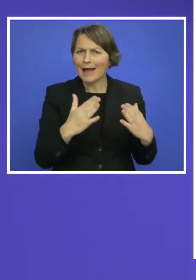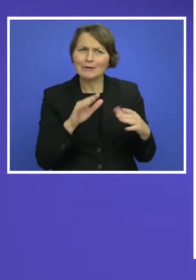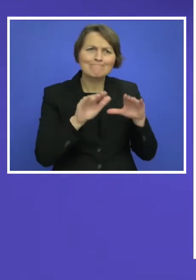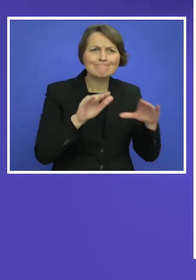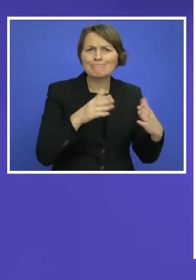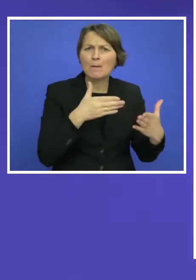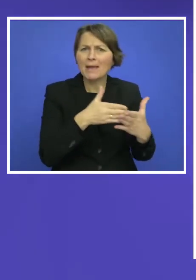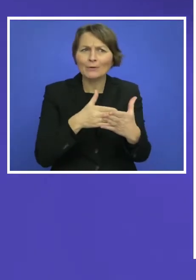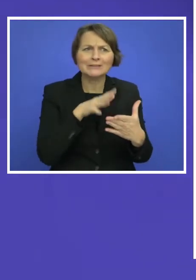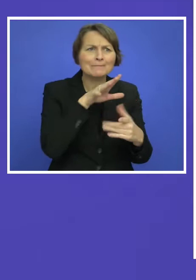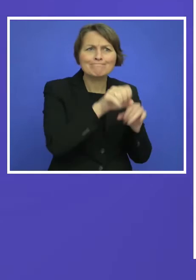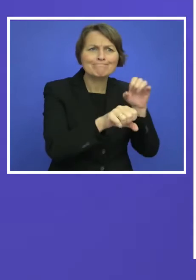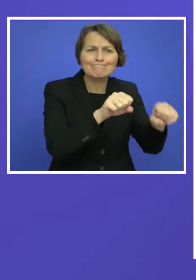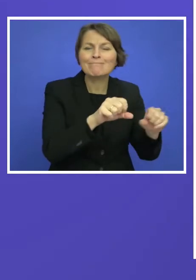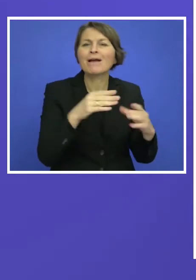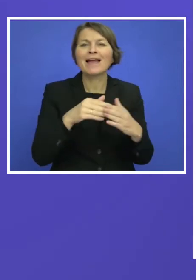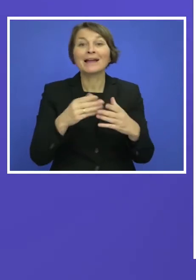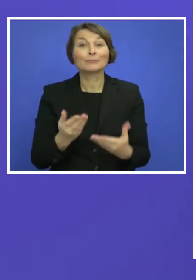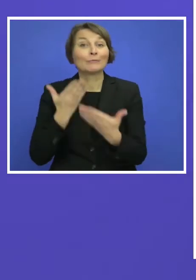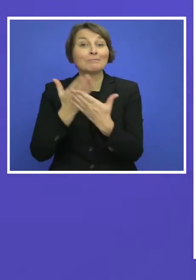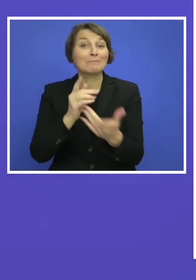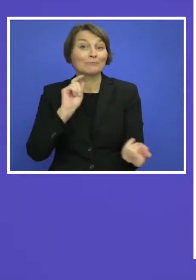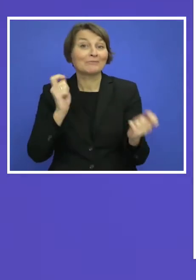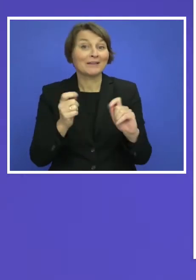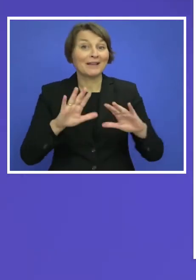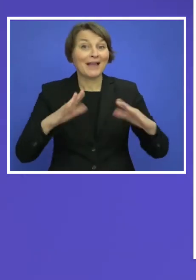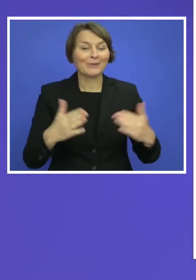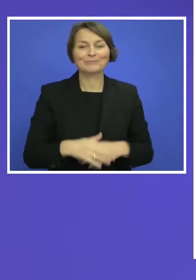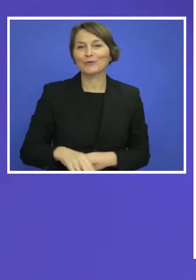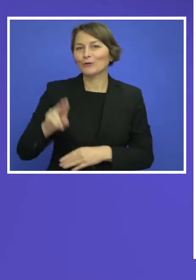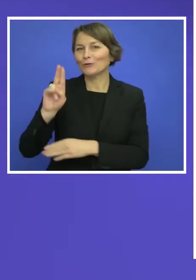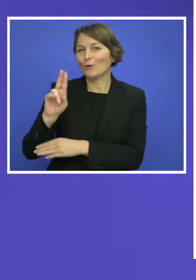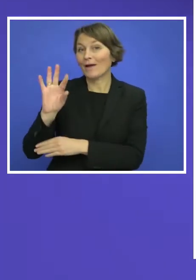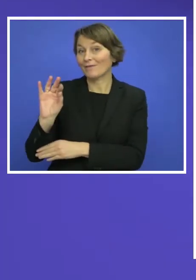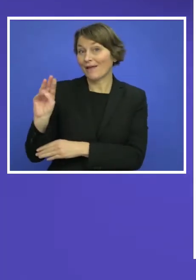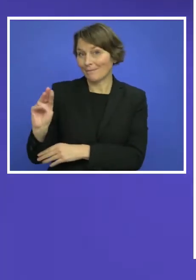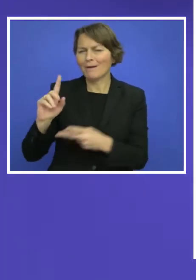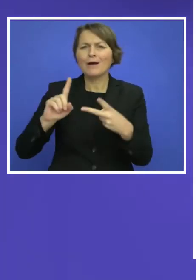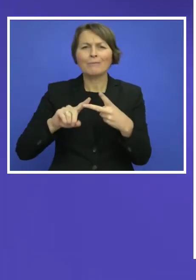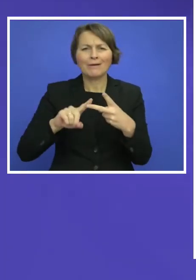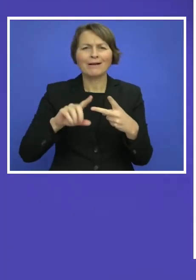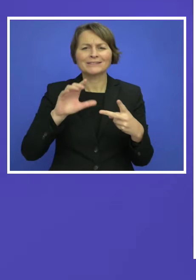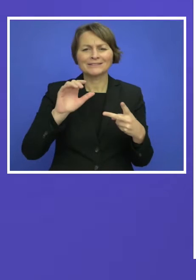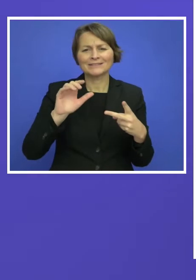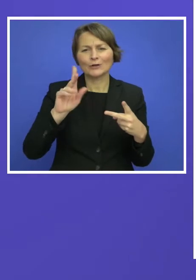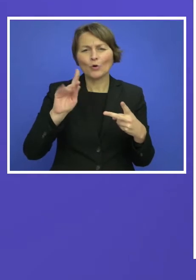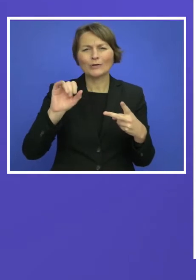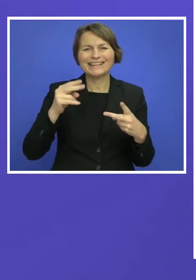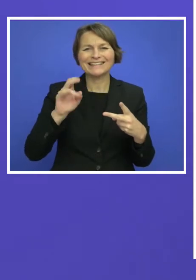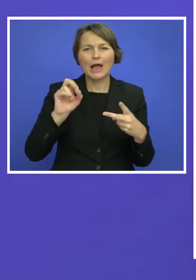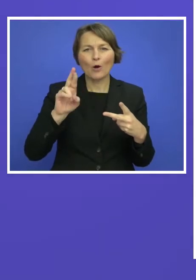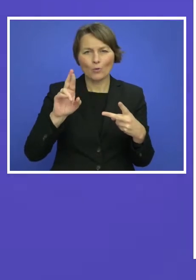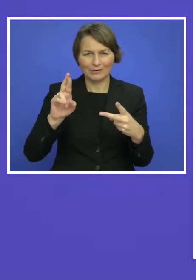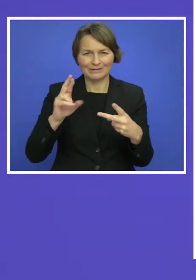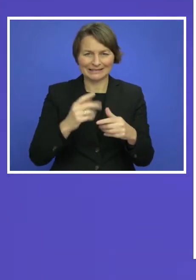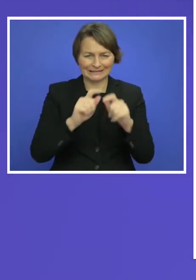remind you to use the UfM and Konrad Adenauer Stiftung social networks to send us your questions, reactions,